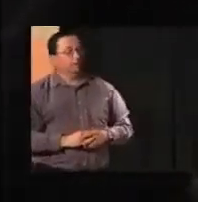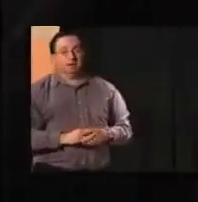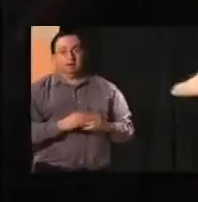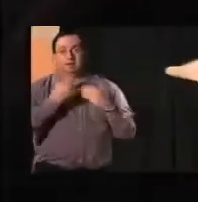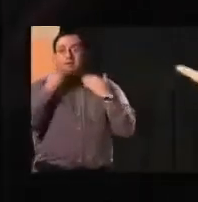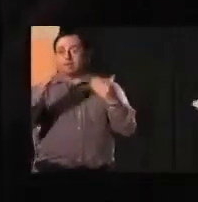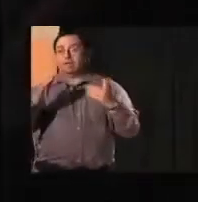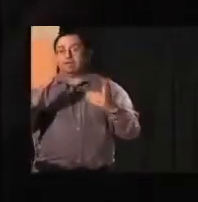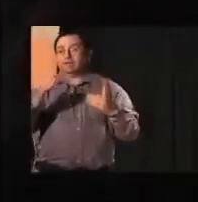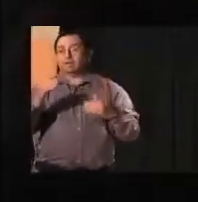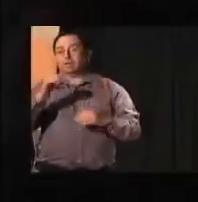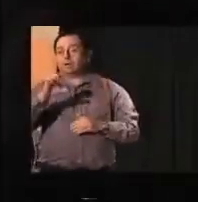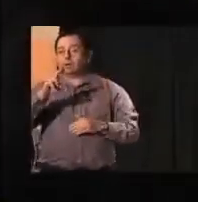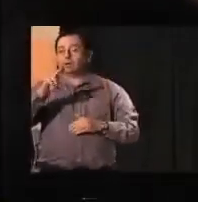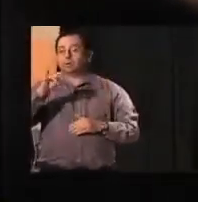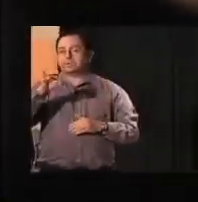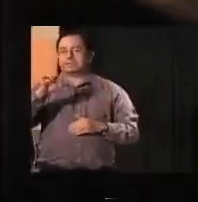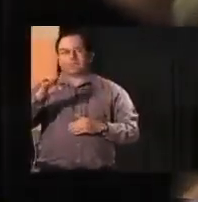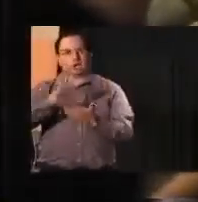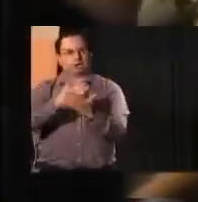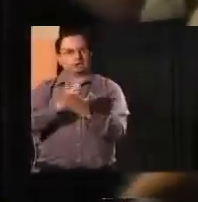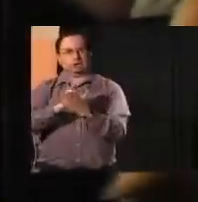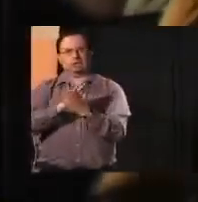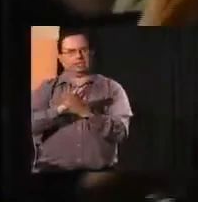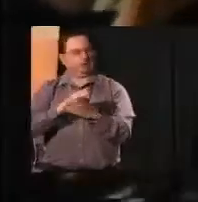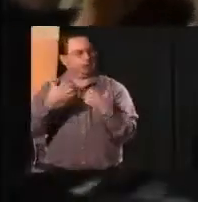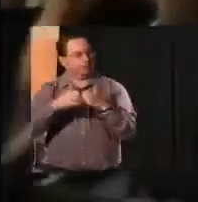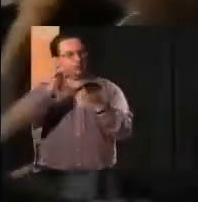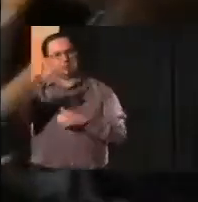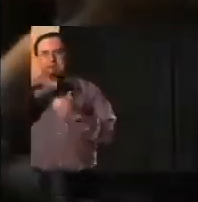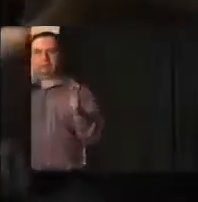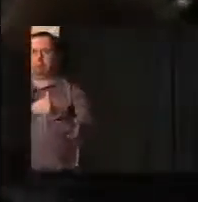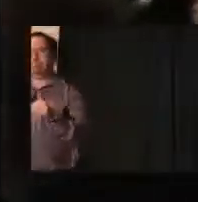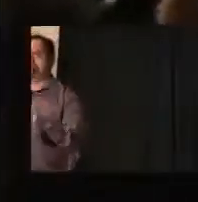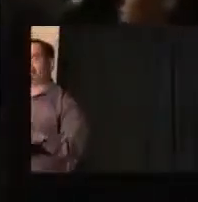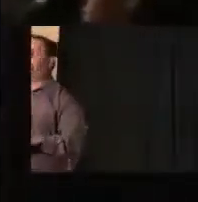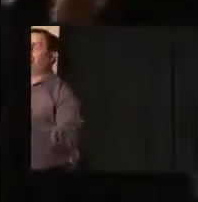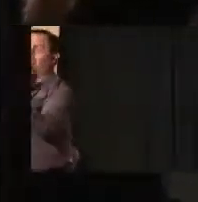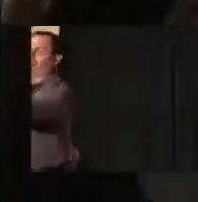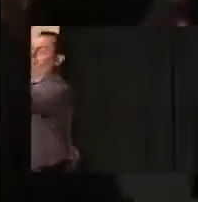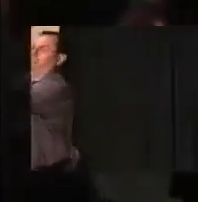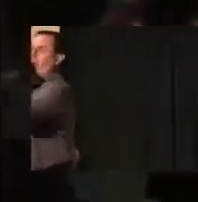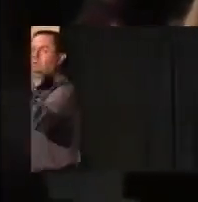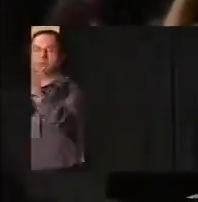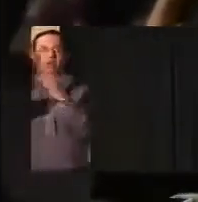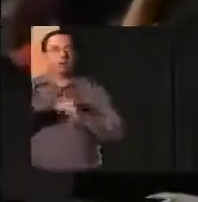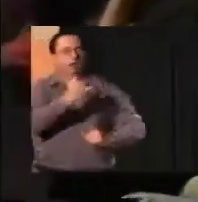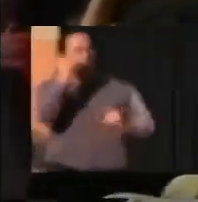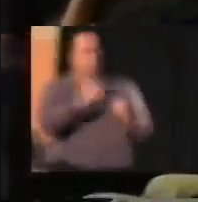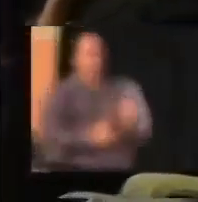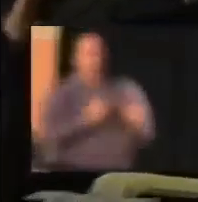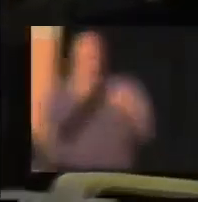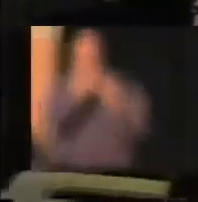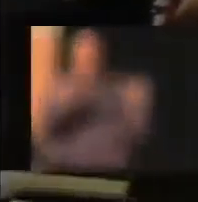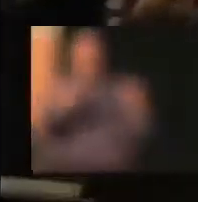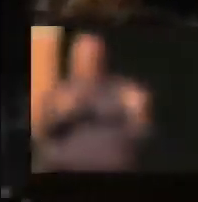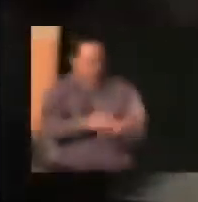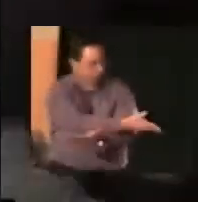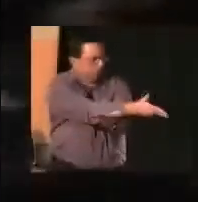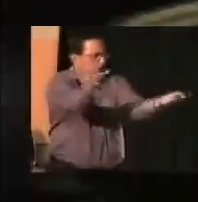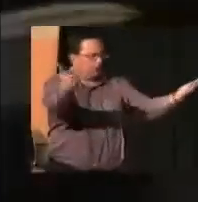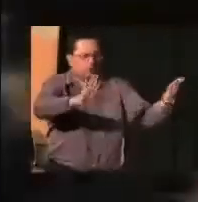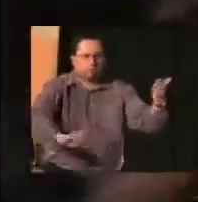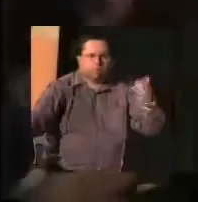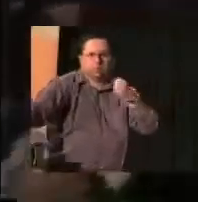Thank you to the Cuisinart in the other room. Thank you, Tim. And finally, thank you to all of you. Thank you for your